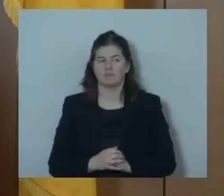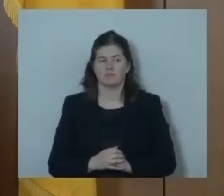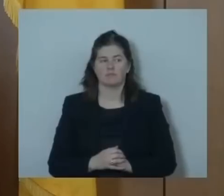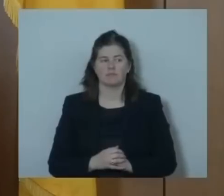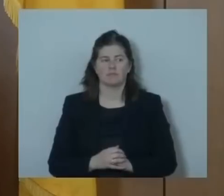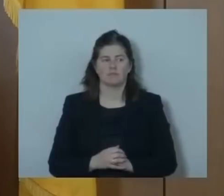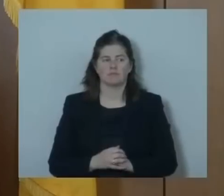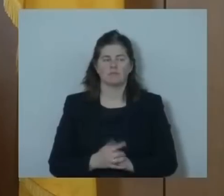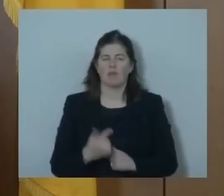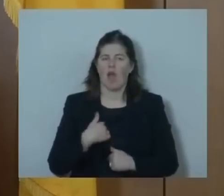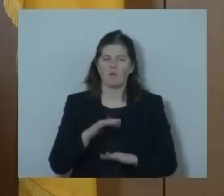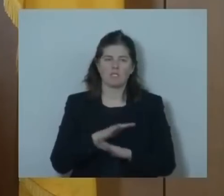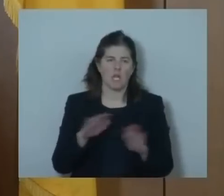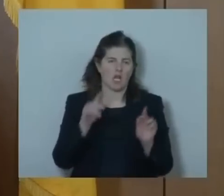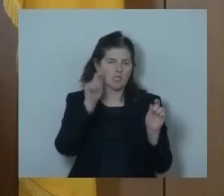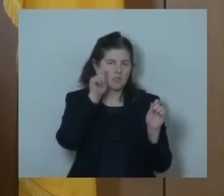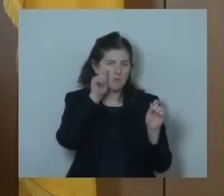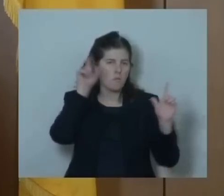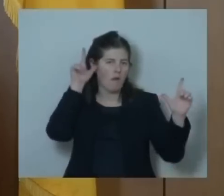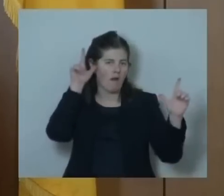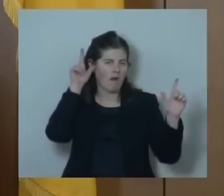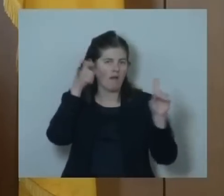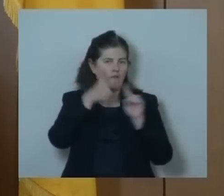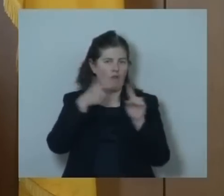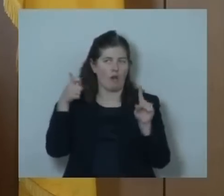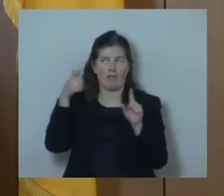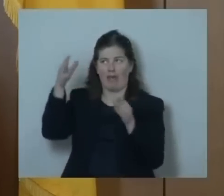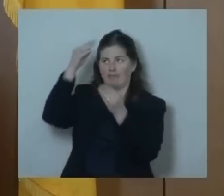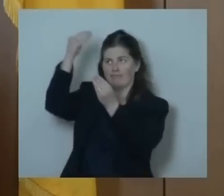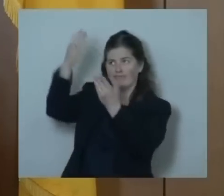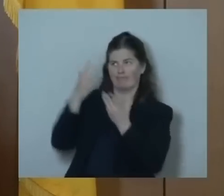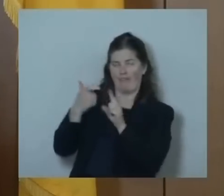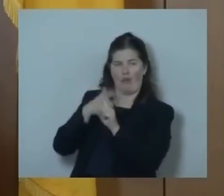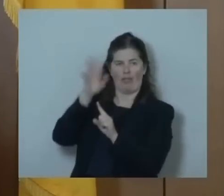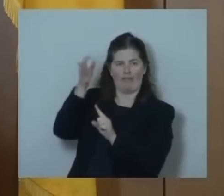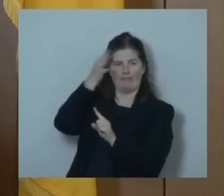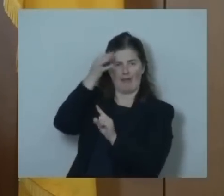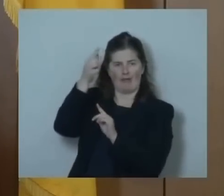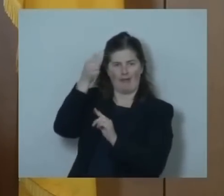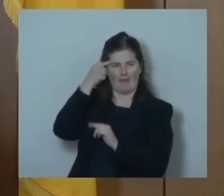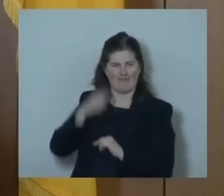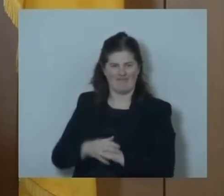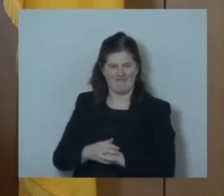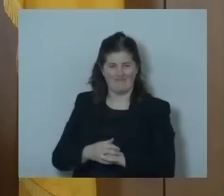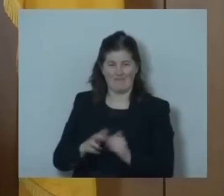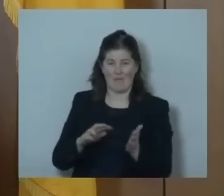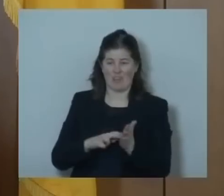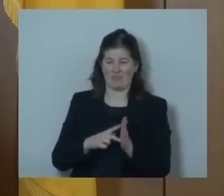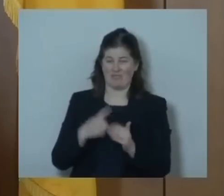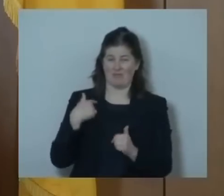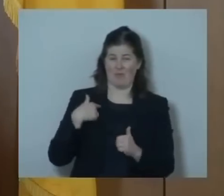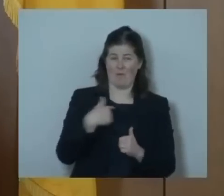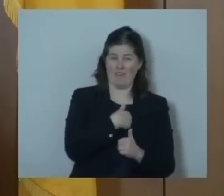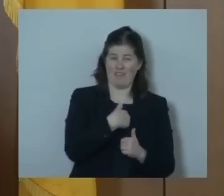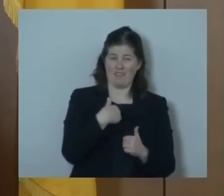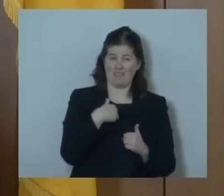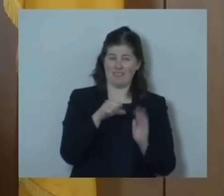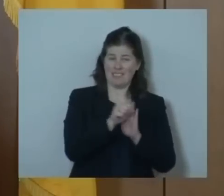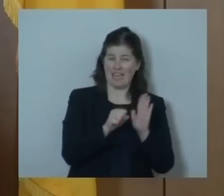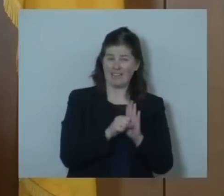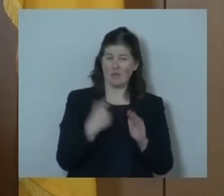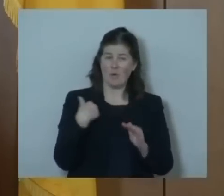not surprised by that guidance out of the federal government, which means states who care about